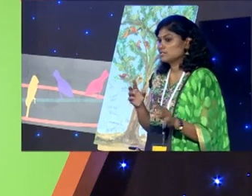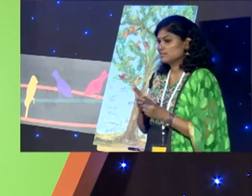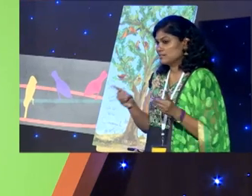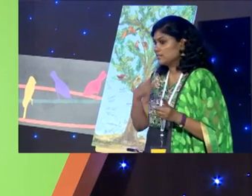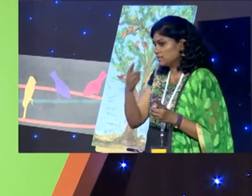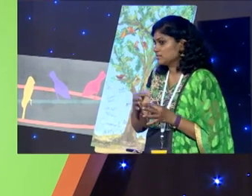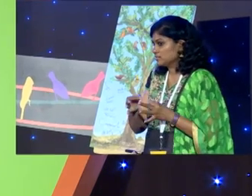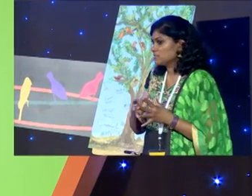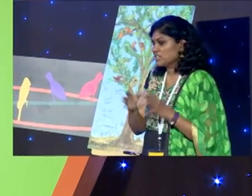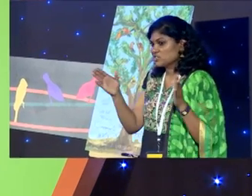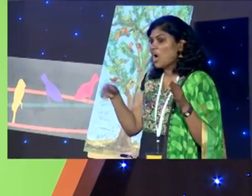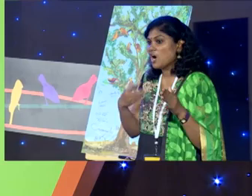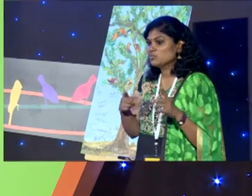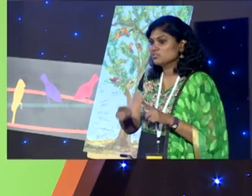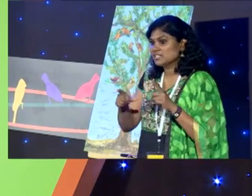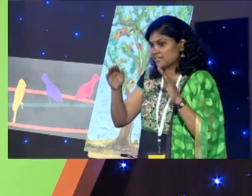And that's not good,